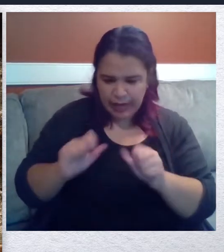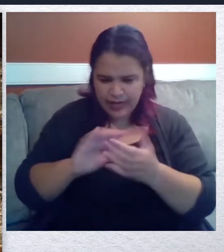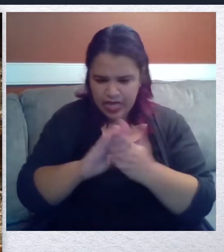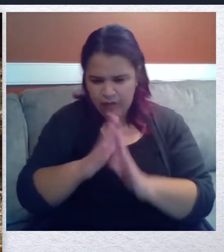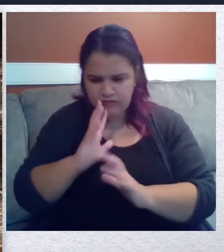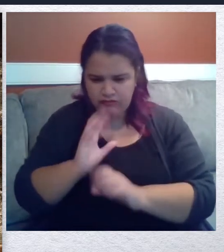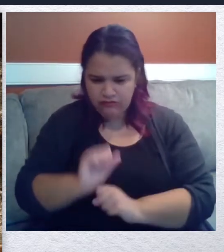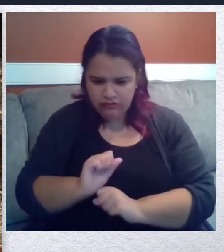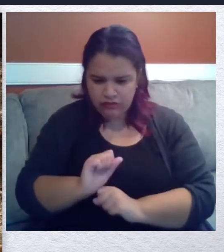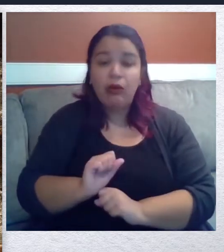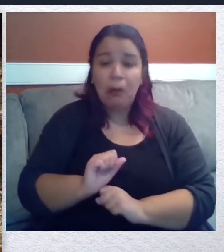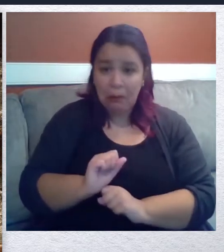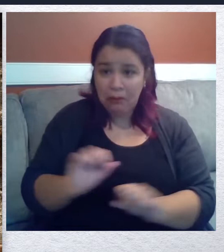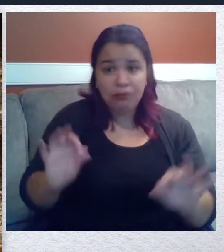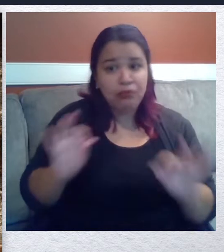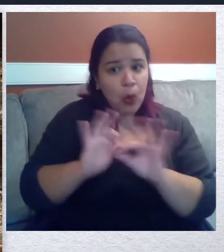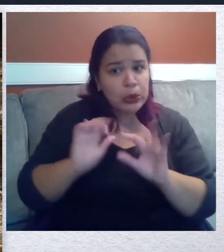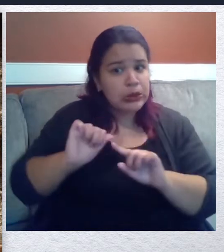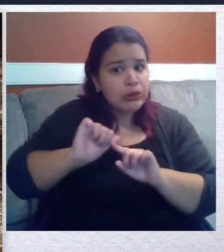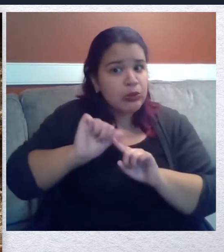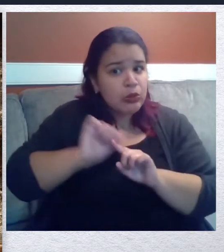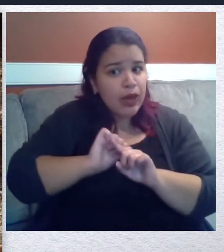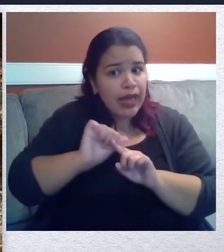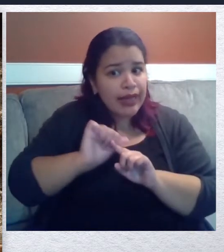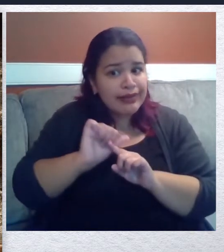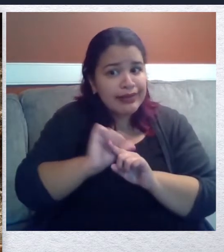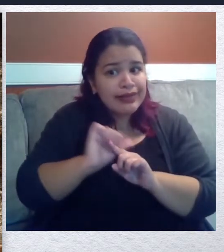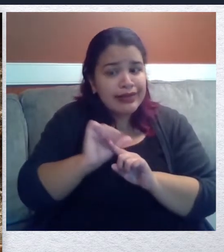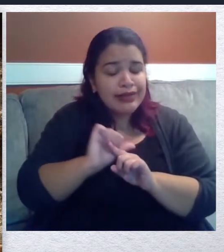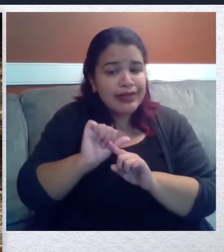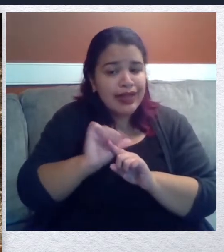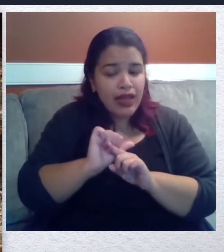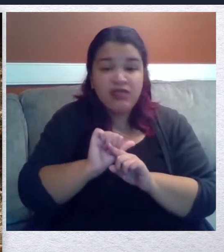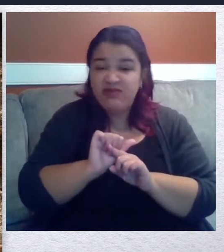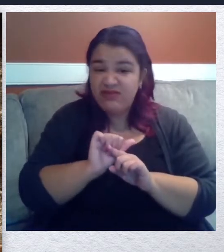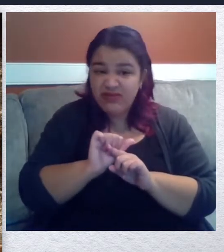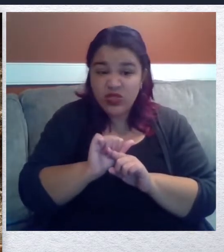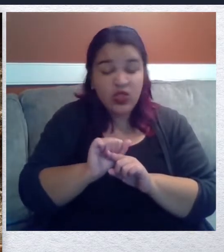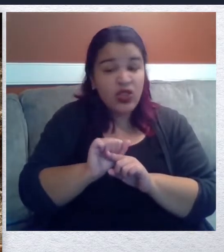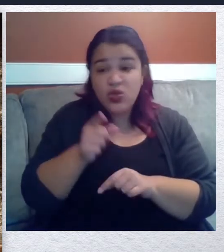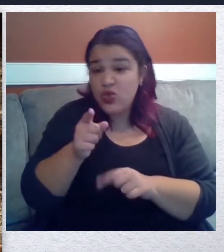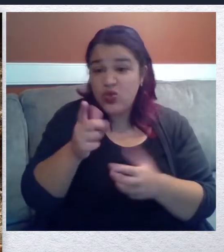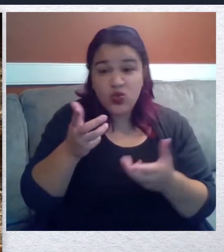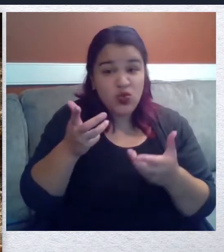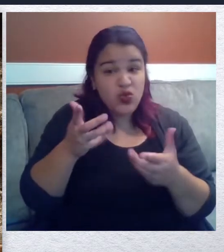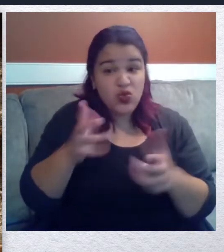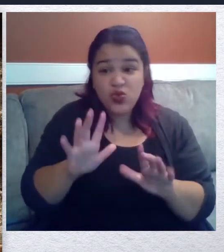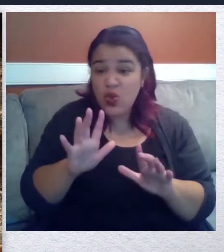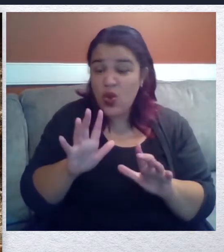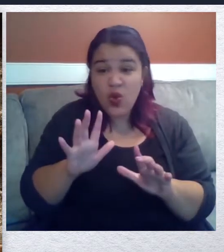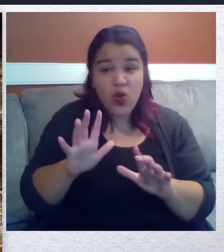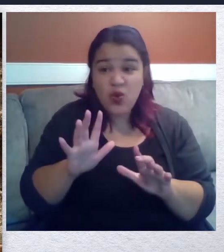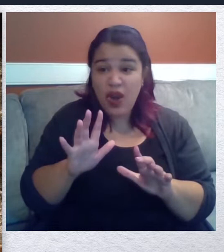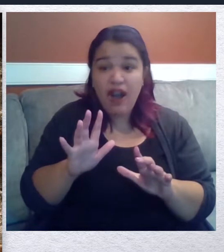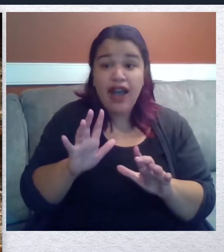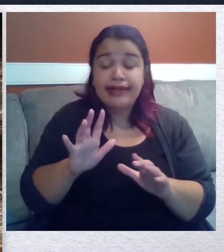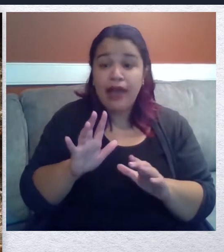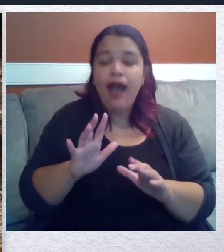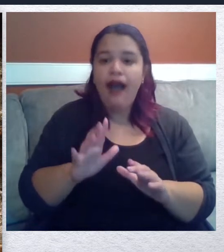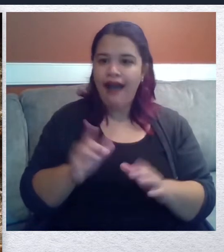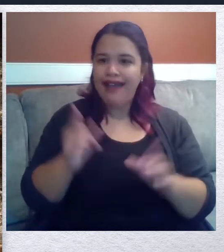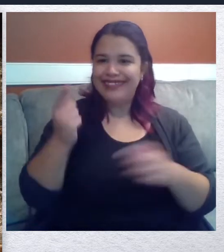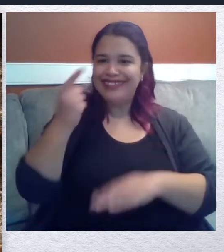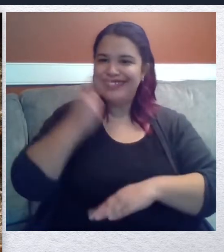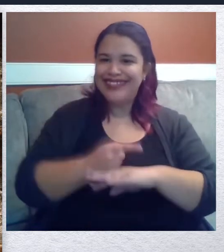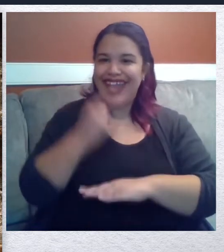of times. You don't want to find out 5 minutes before your interview starts that you have to download and install software.